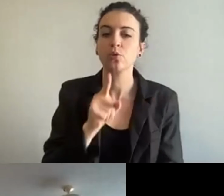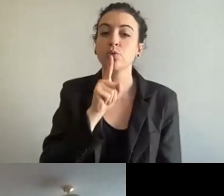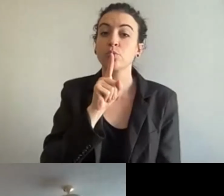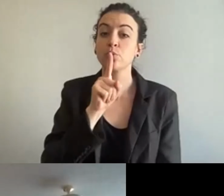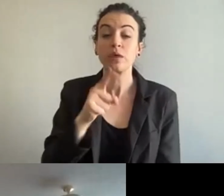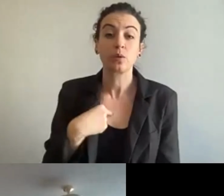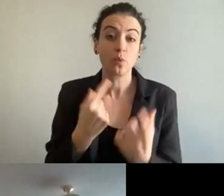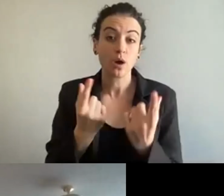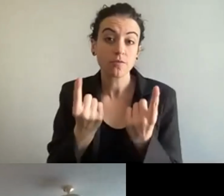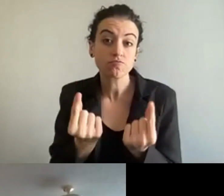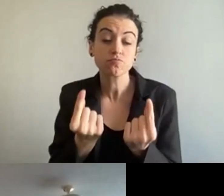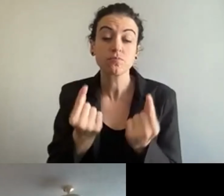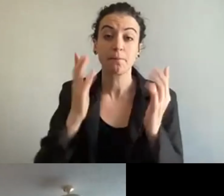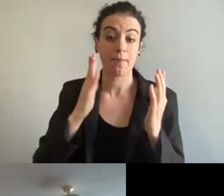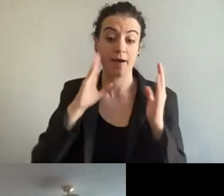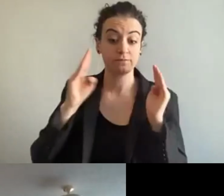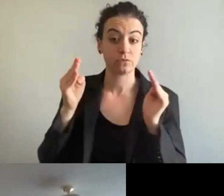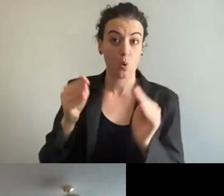the